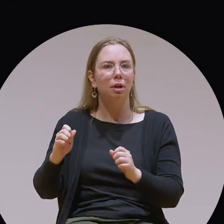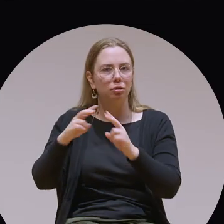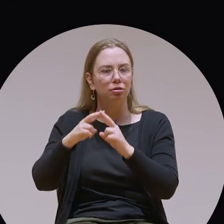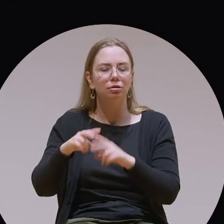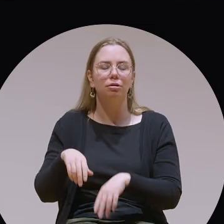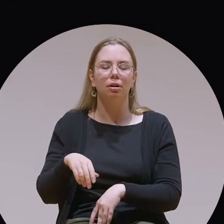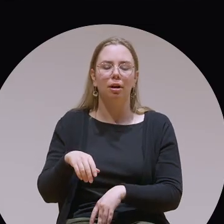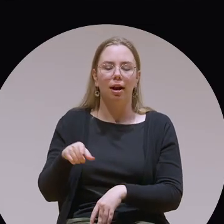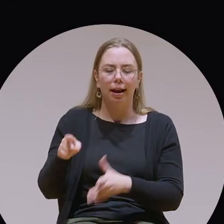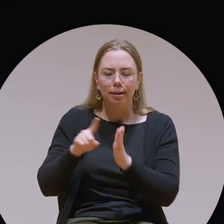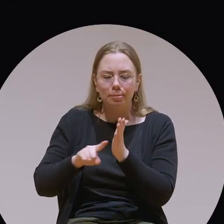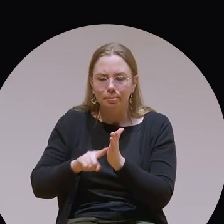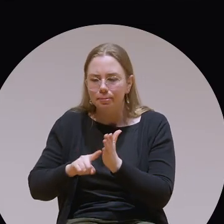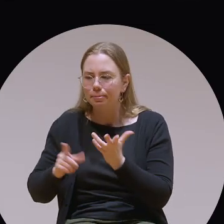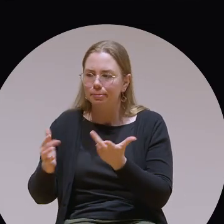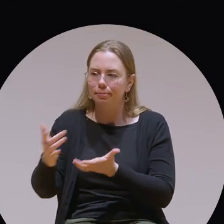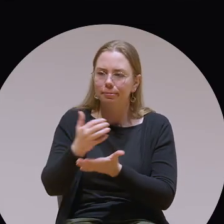David Vaille in Paris.